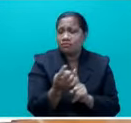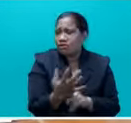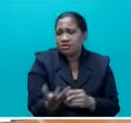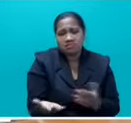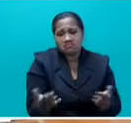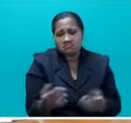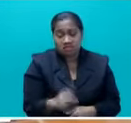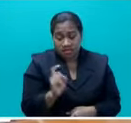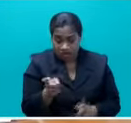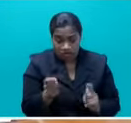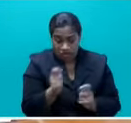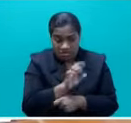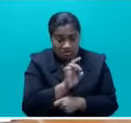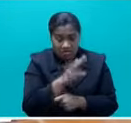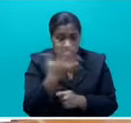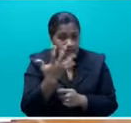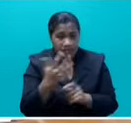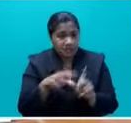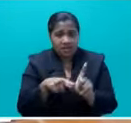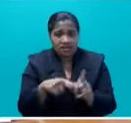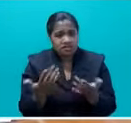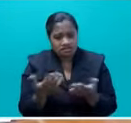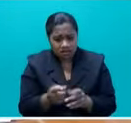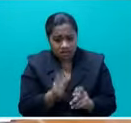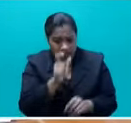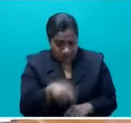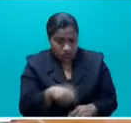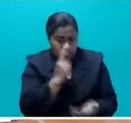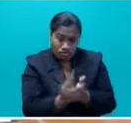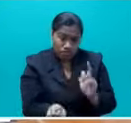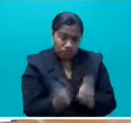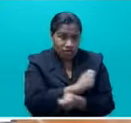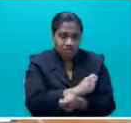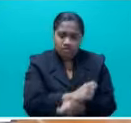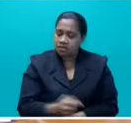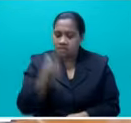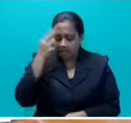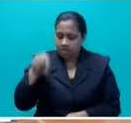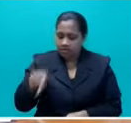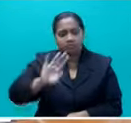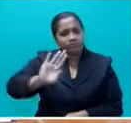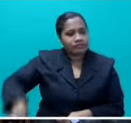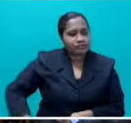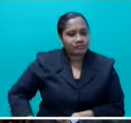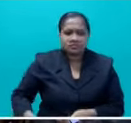years. If the person changes, take his name out of the register. Thank you, sir.